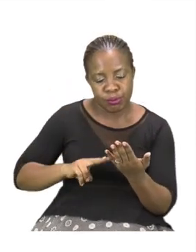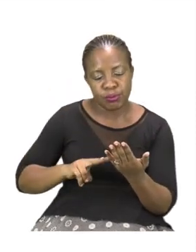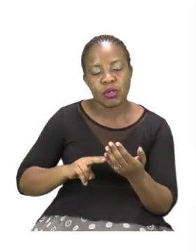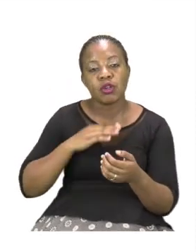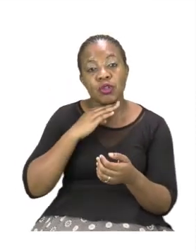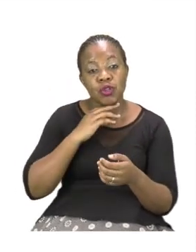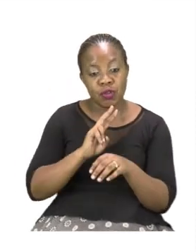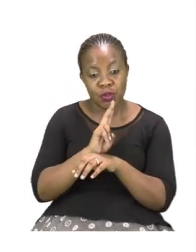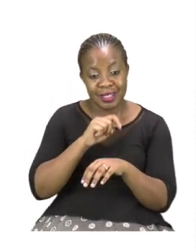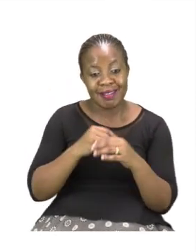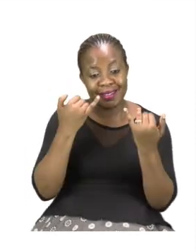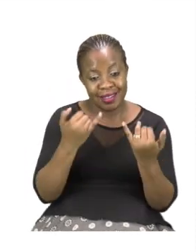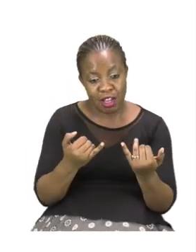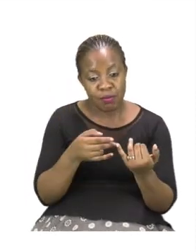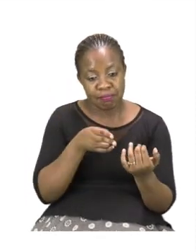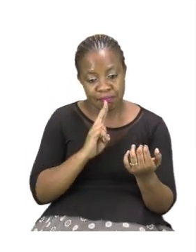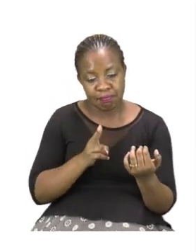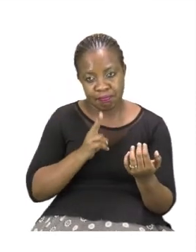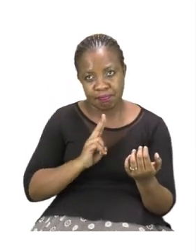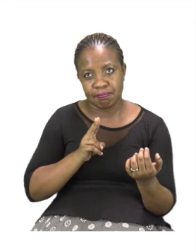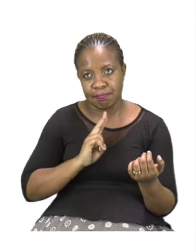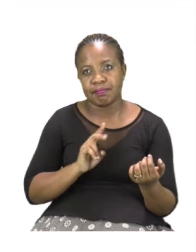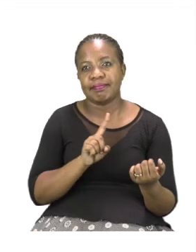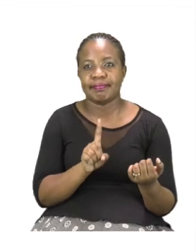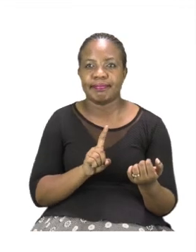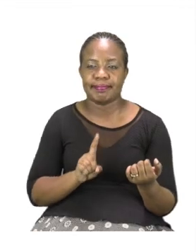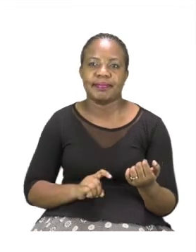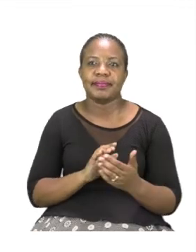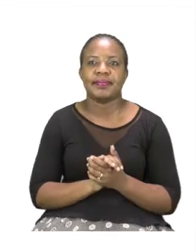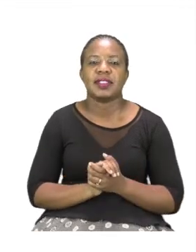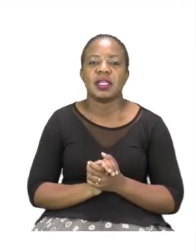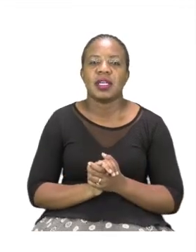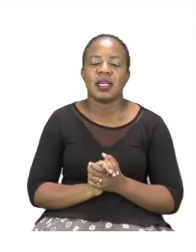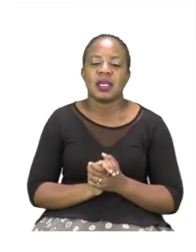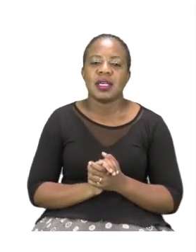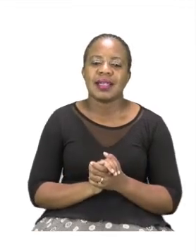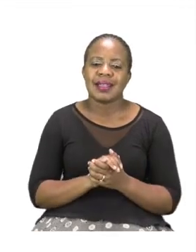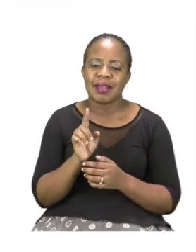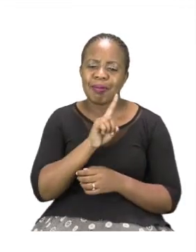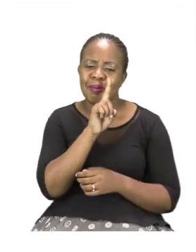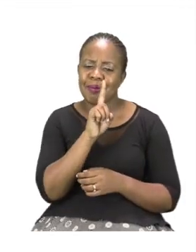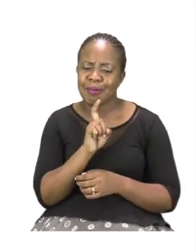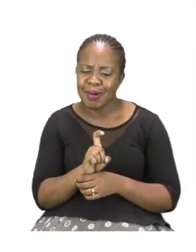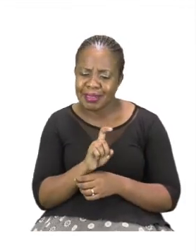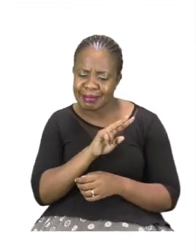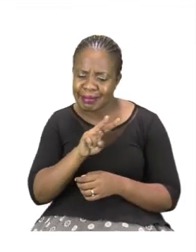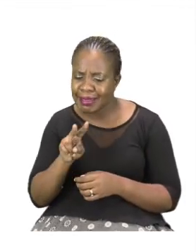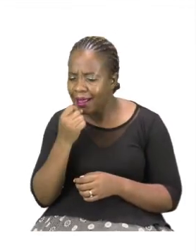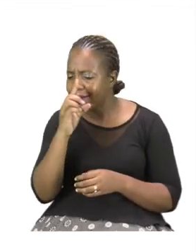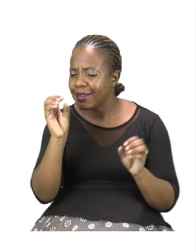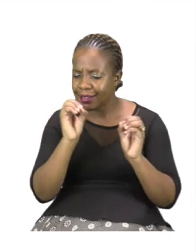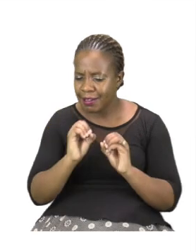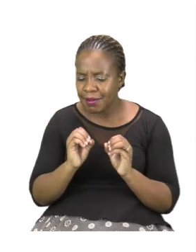questions. Remember, if you don't know what the question is asking about, go back and read the story